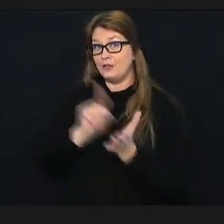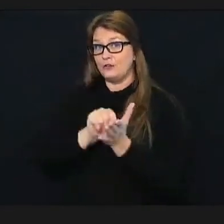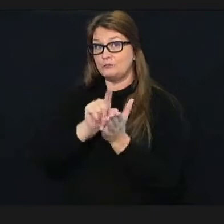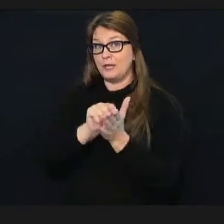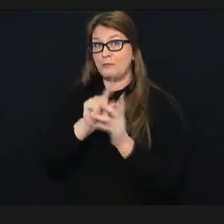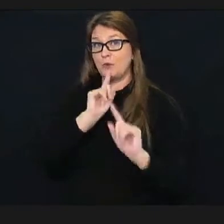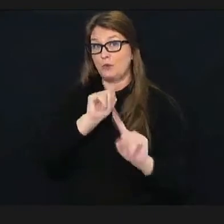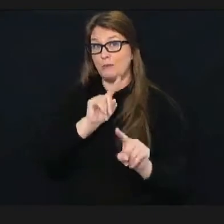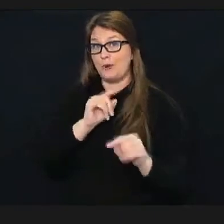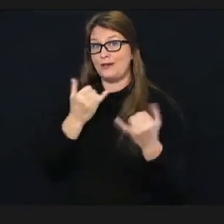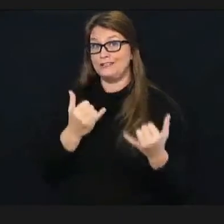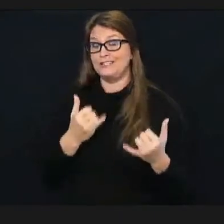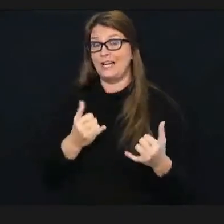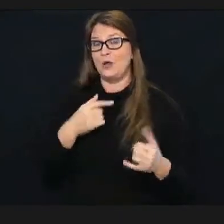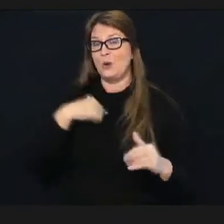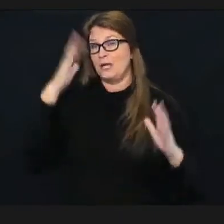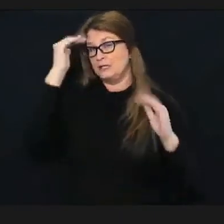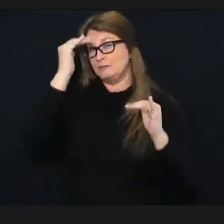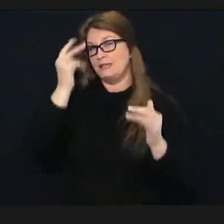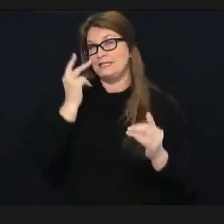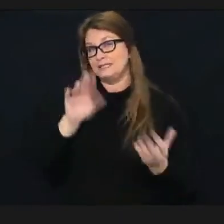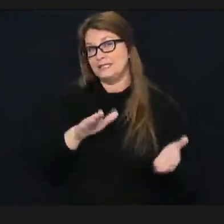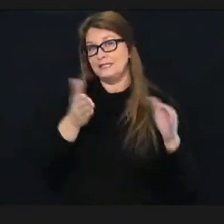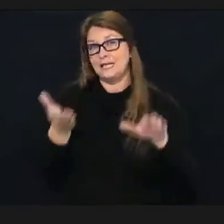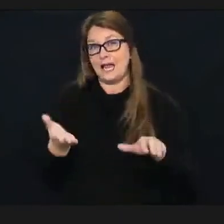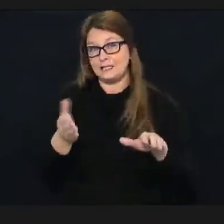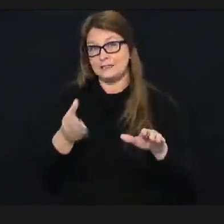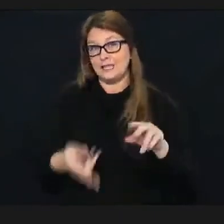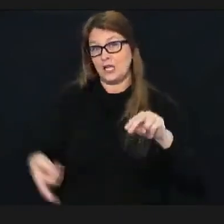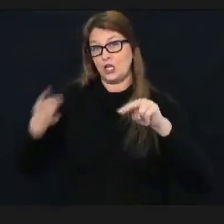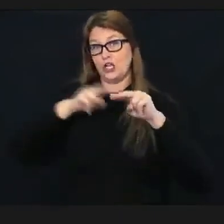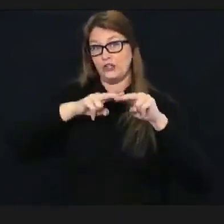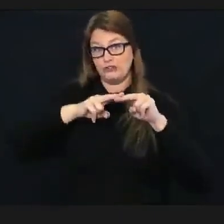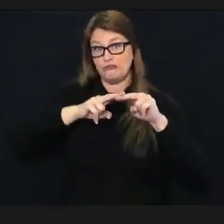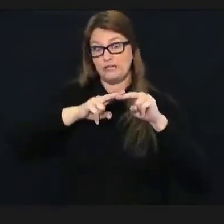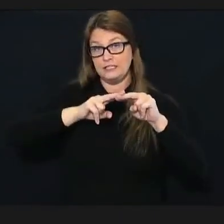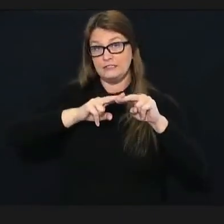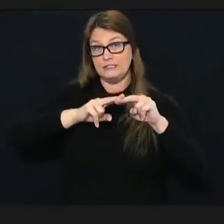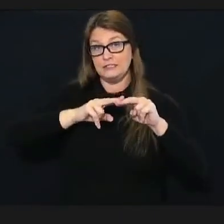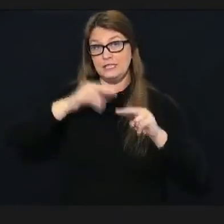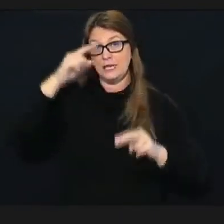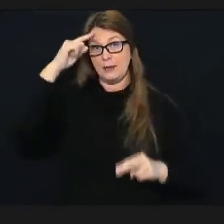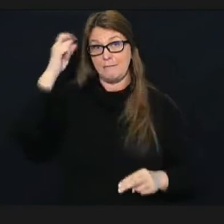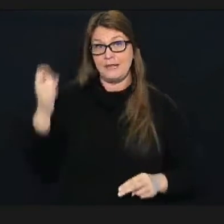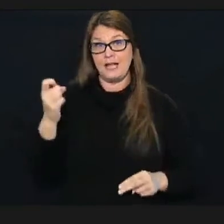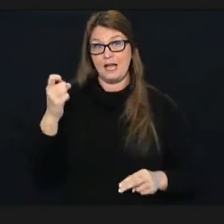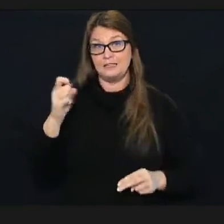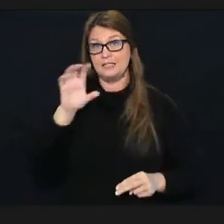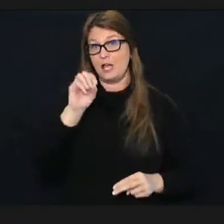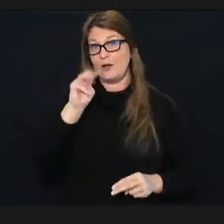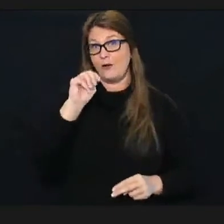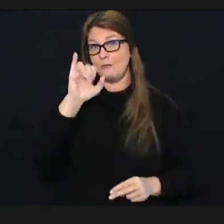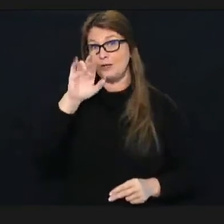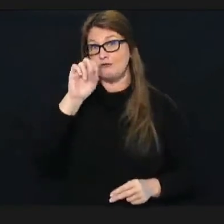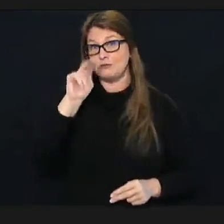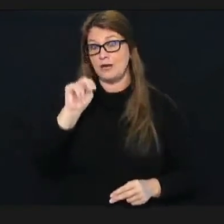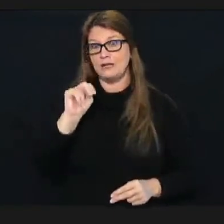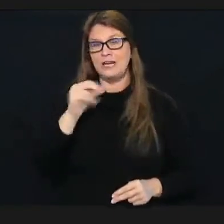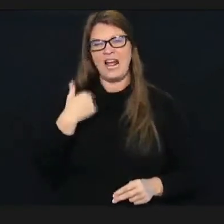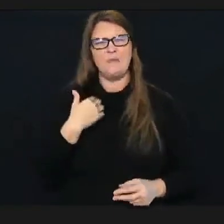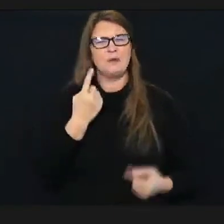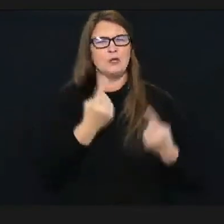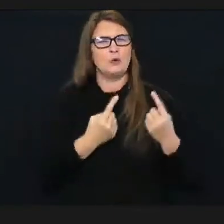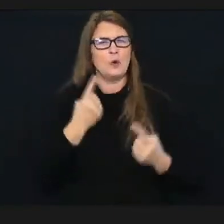seeing expected deaths in the U.S. to increase because of the Omicron variant. And I wonder if Dr.